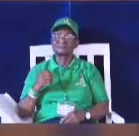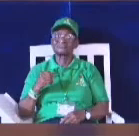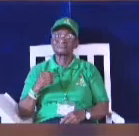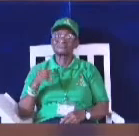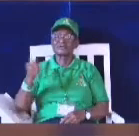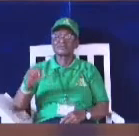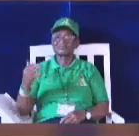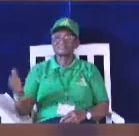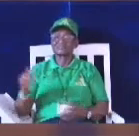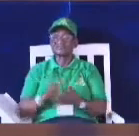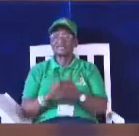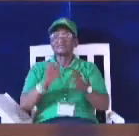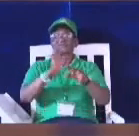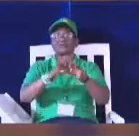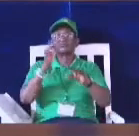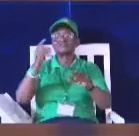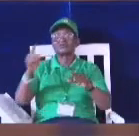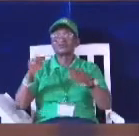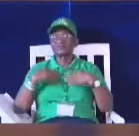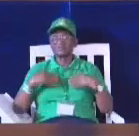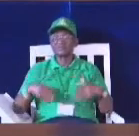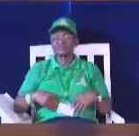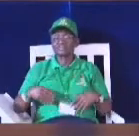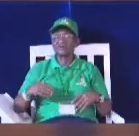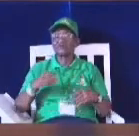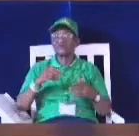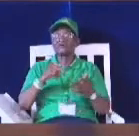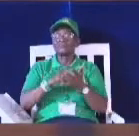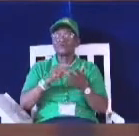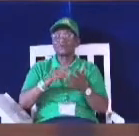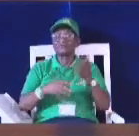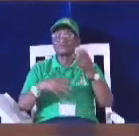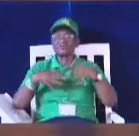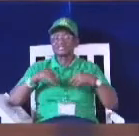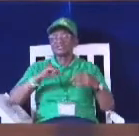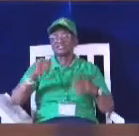Paul, healing the sick.